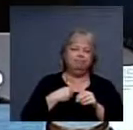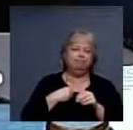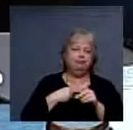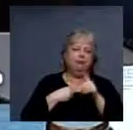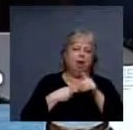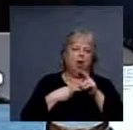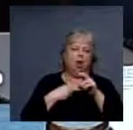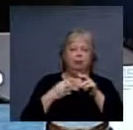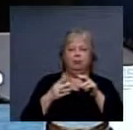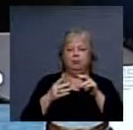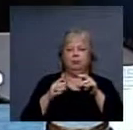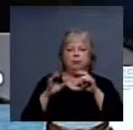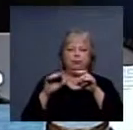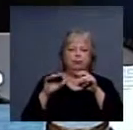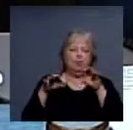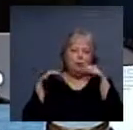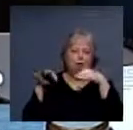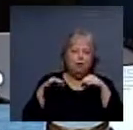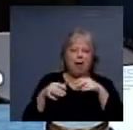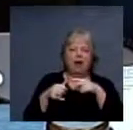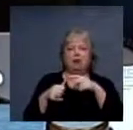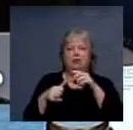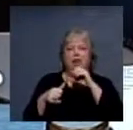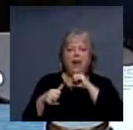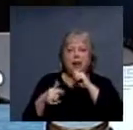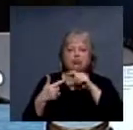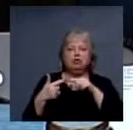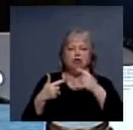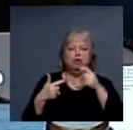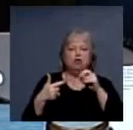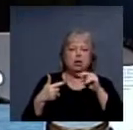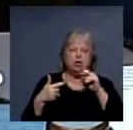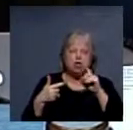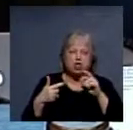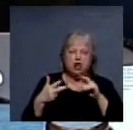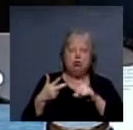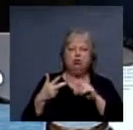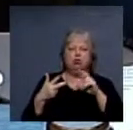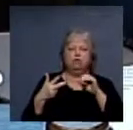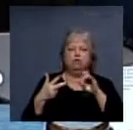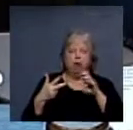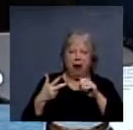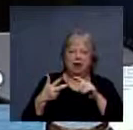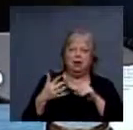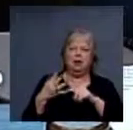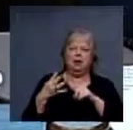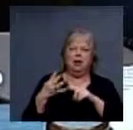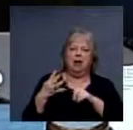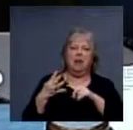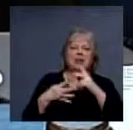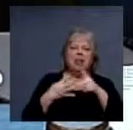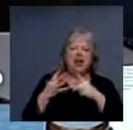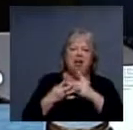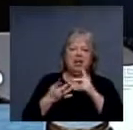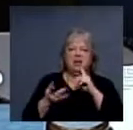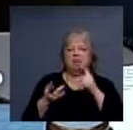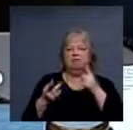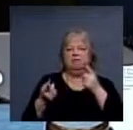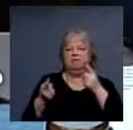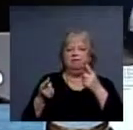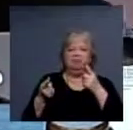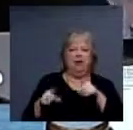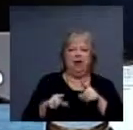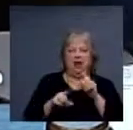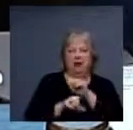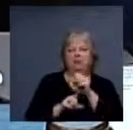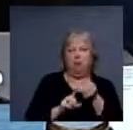on age, gender, race, and the type of incident. I've seen some of this information already, and I